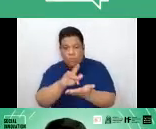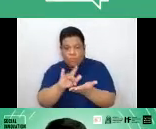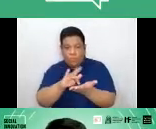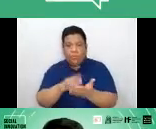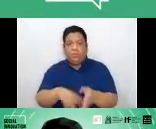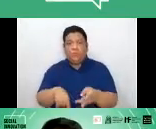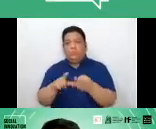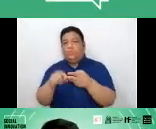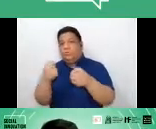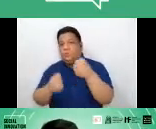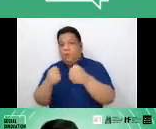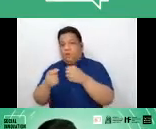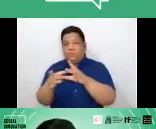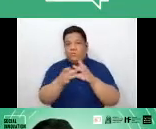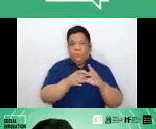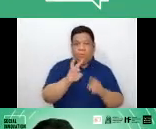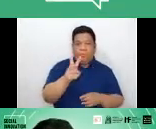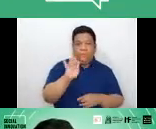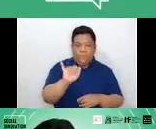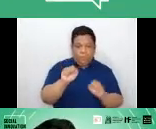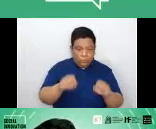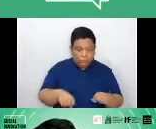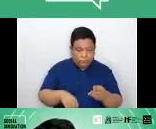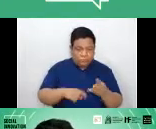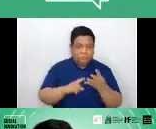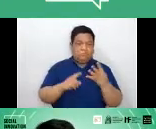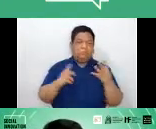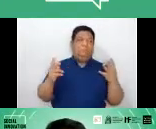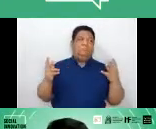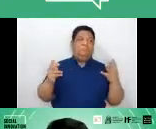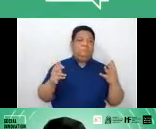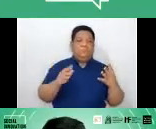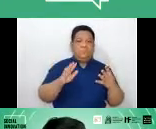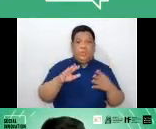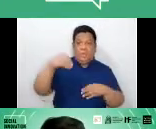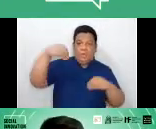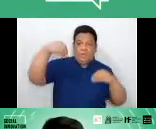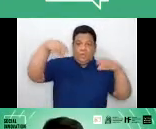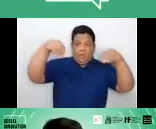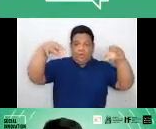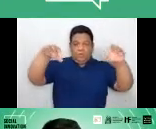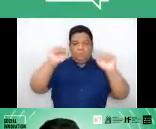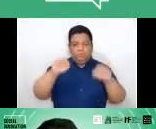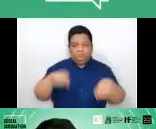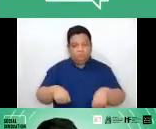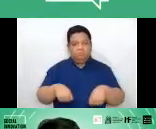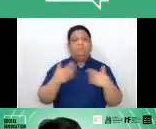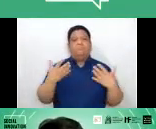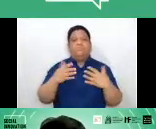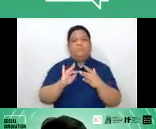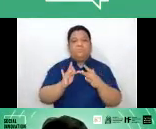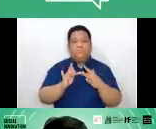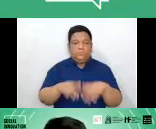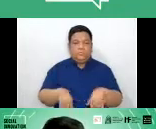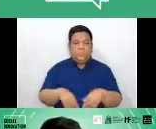car can be connected to Wi-Fi. This evolved to your street lamps can be connected to Wi-Fi. The buses